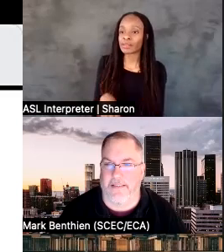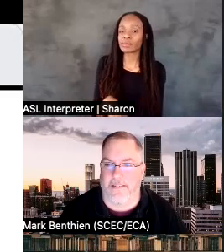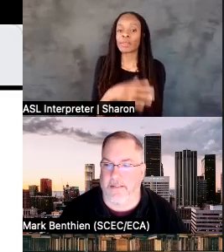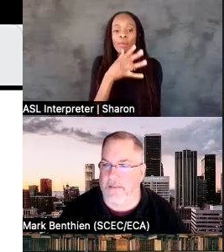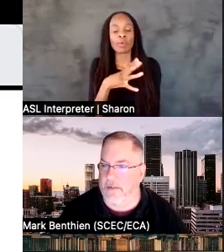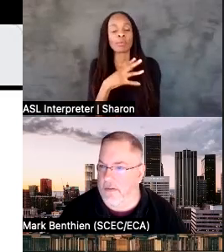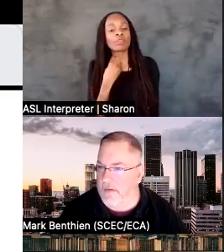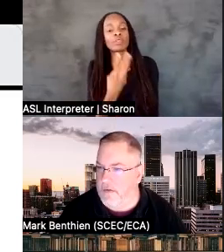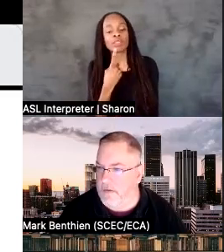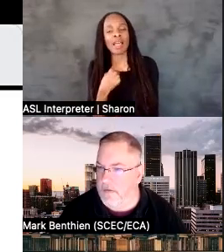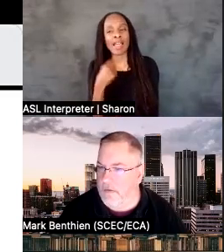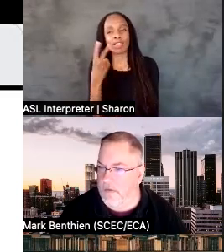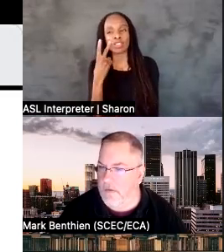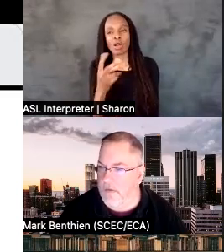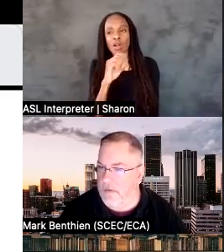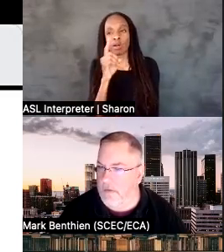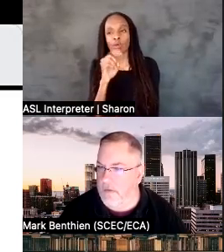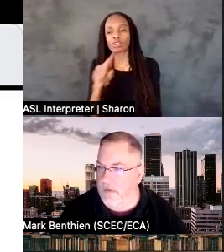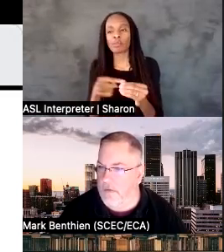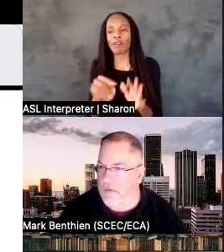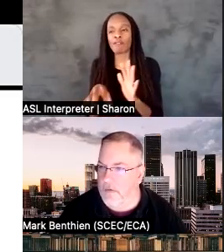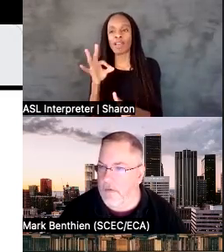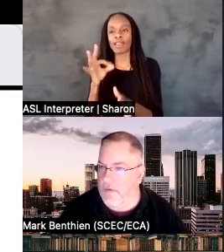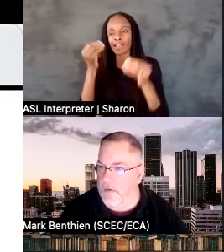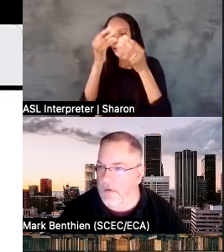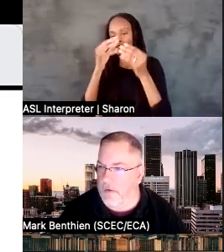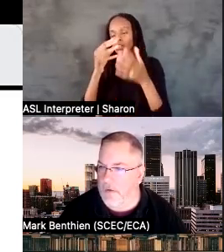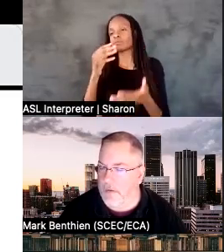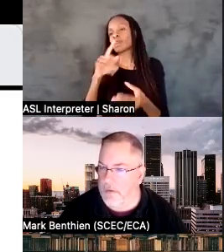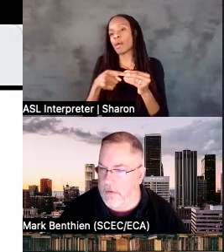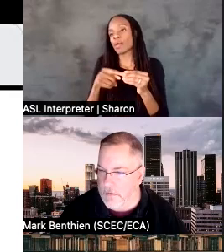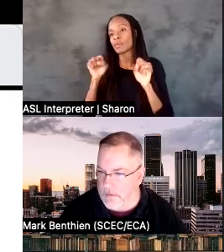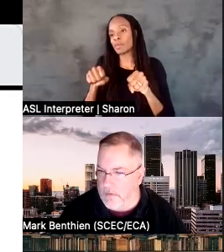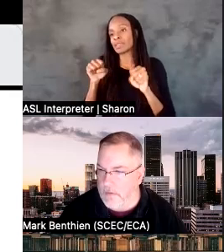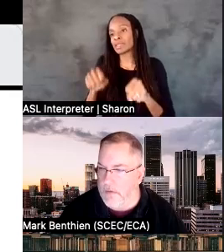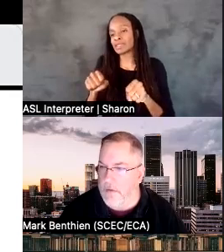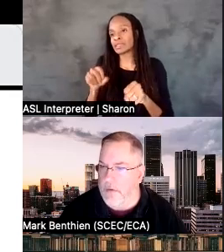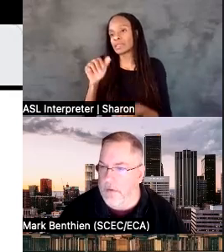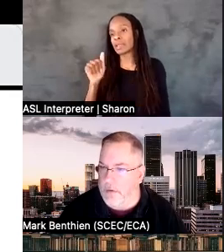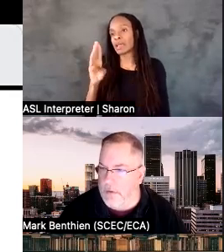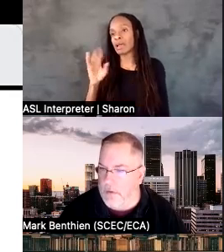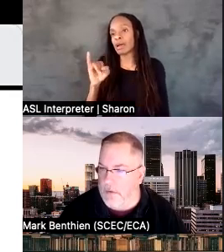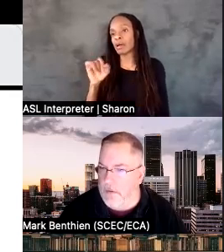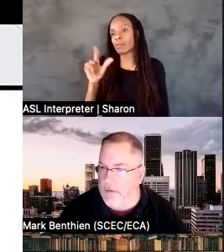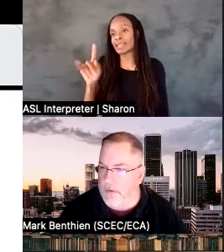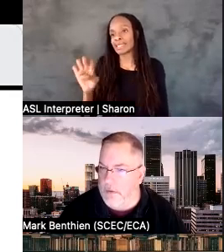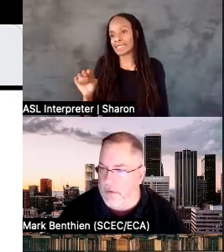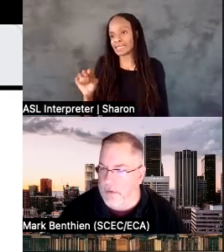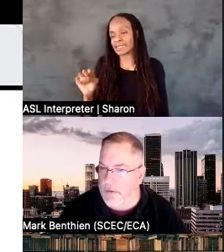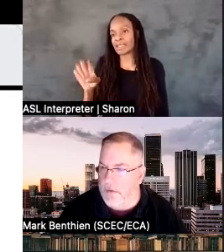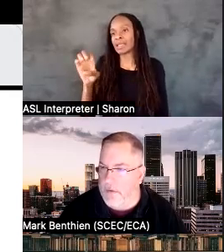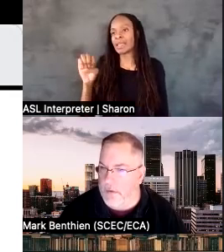question that I saw about finding information on the abilities Expo, and I